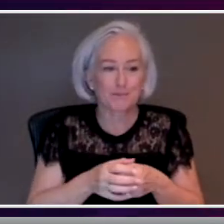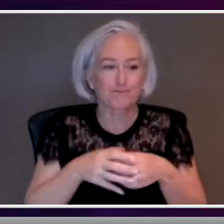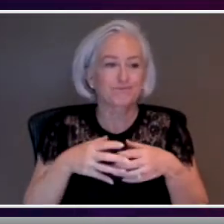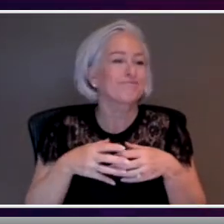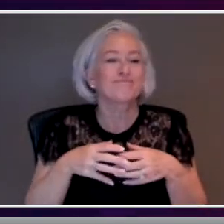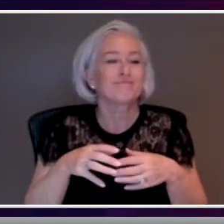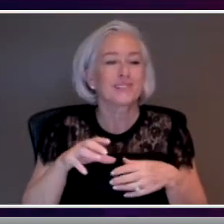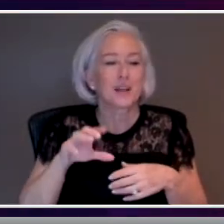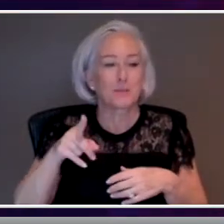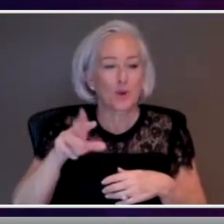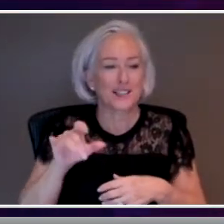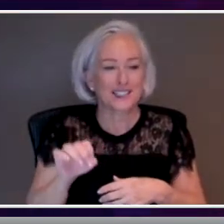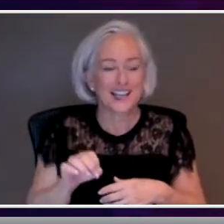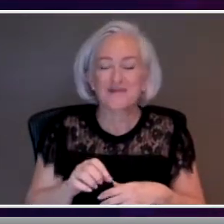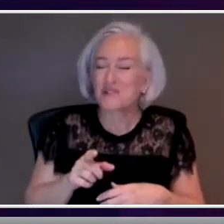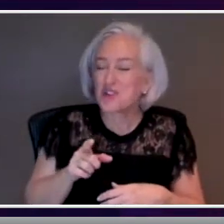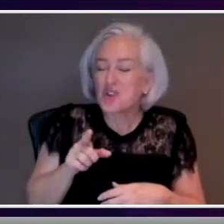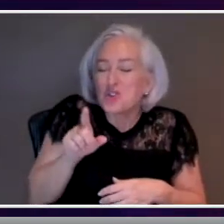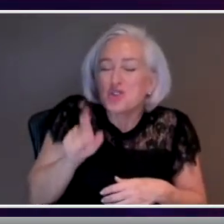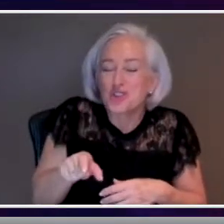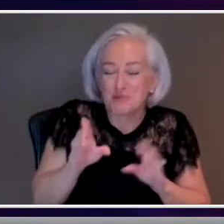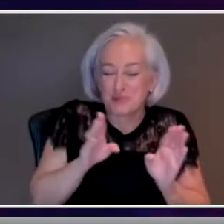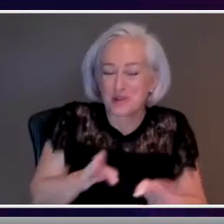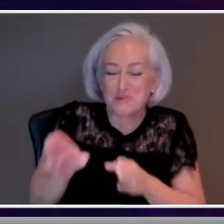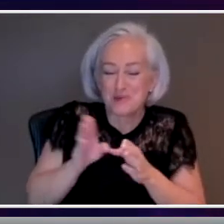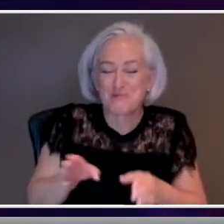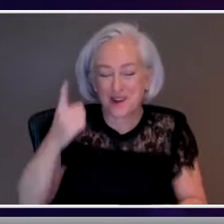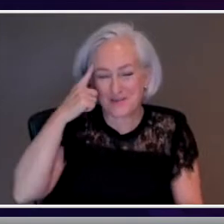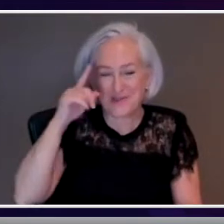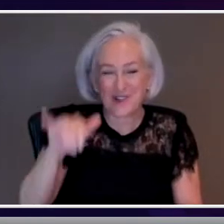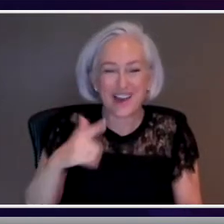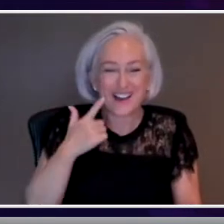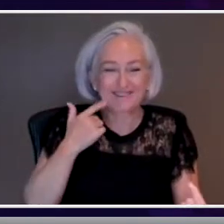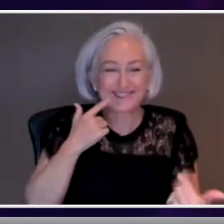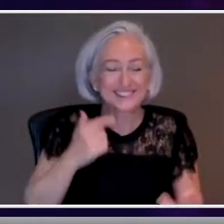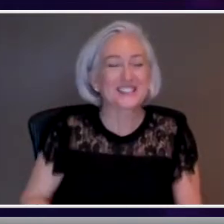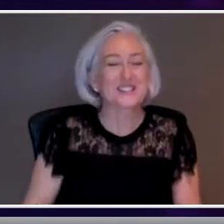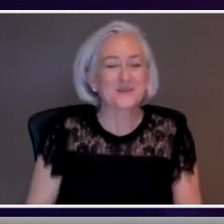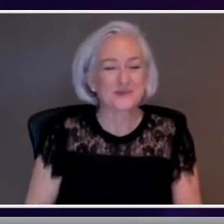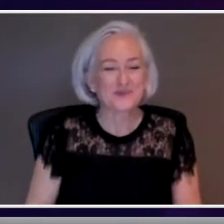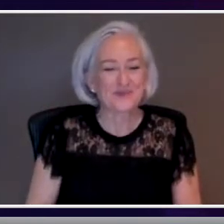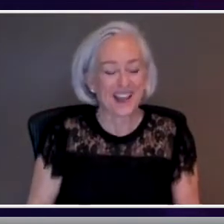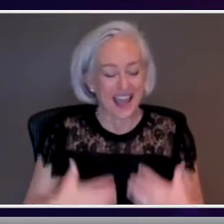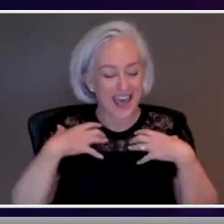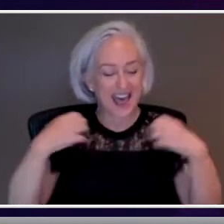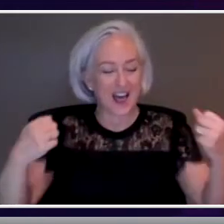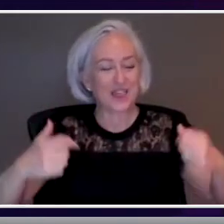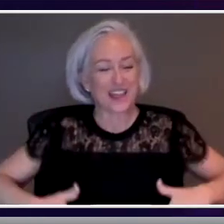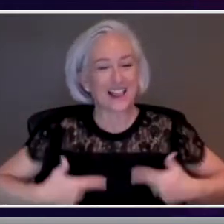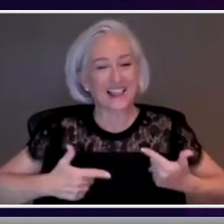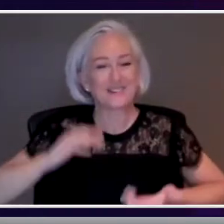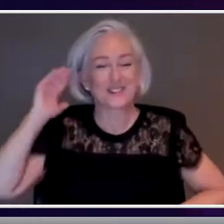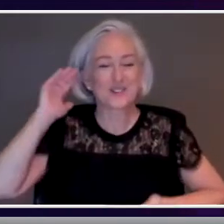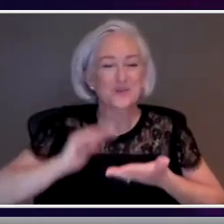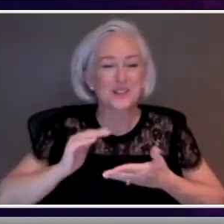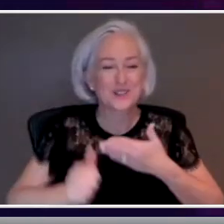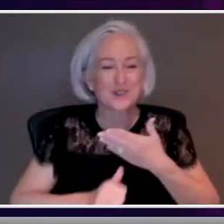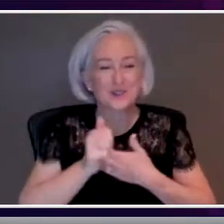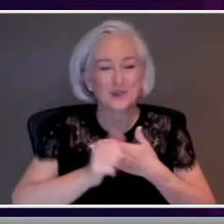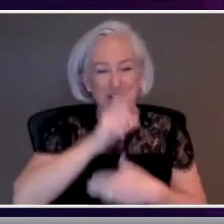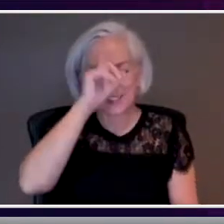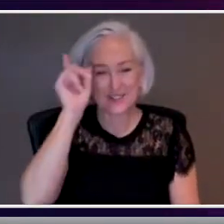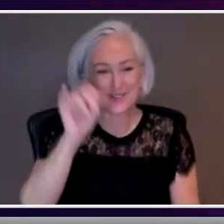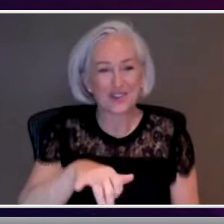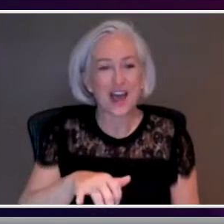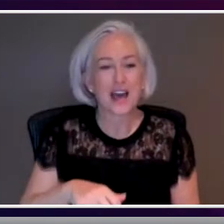be prepared, yes. Be prepared. Brace yourself for that. And healthy living can minimize the damage there. Marcy wants to know,